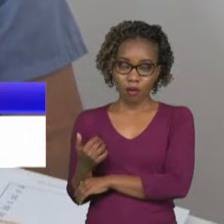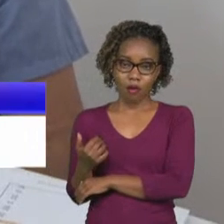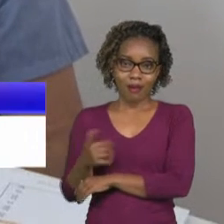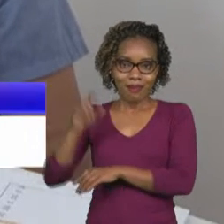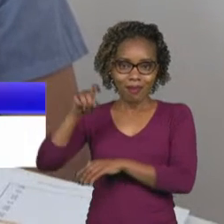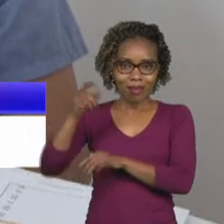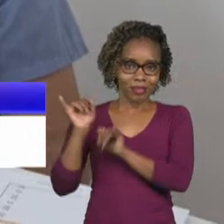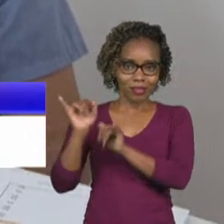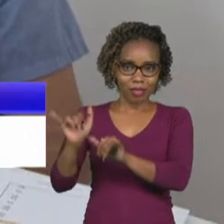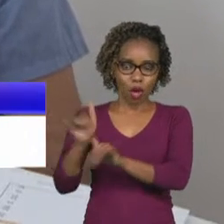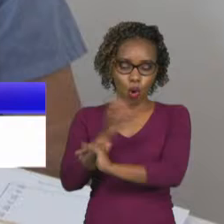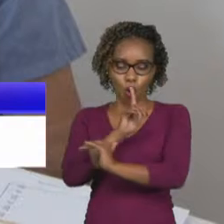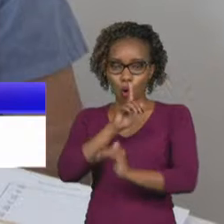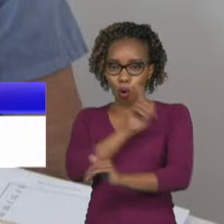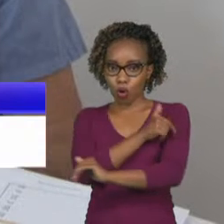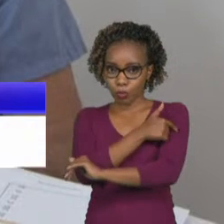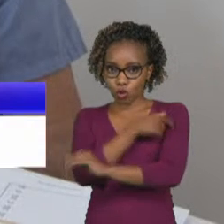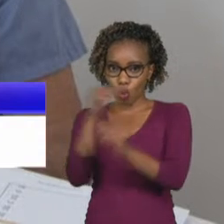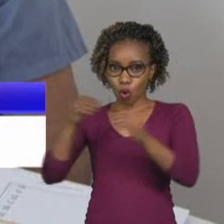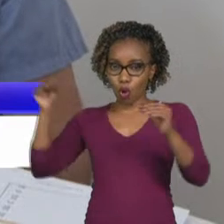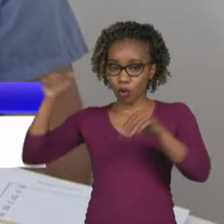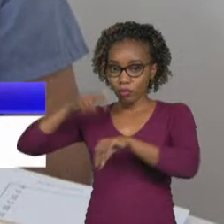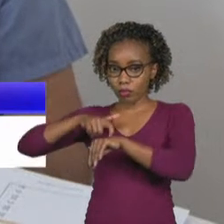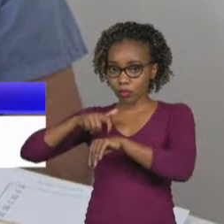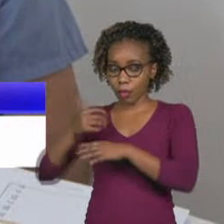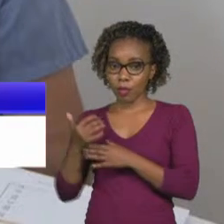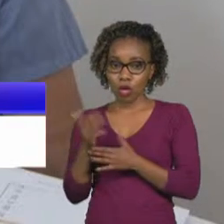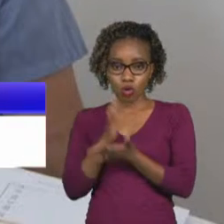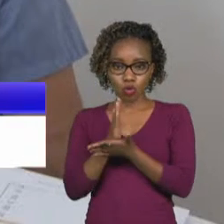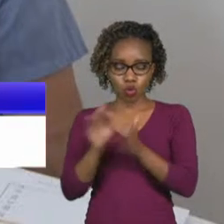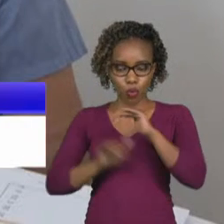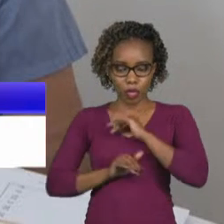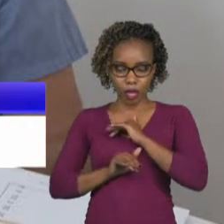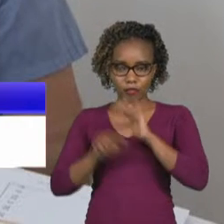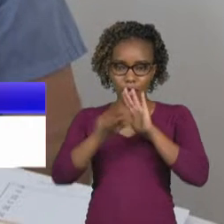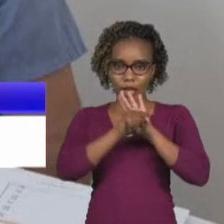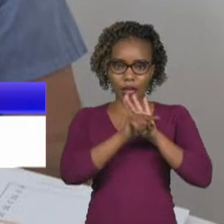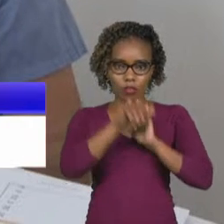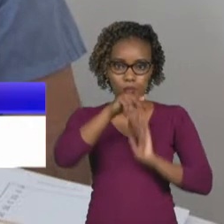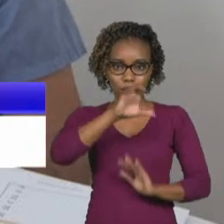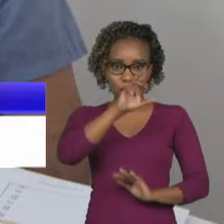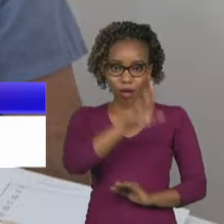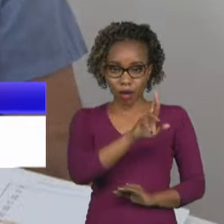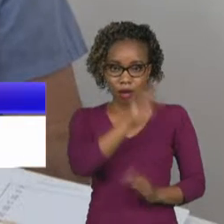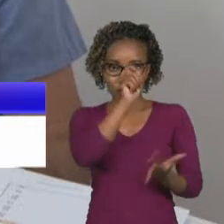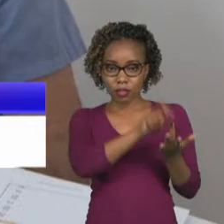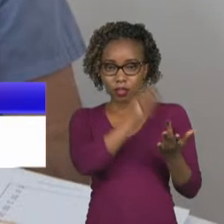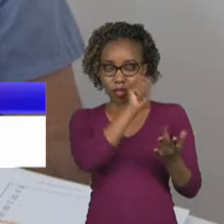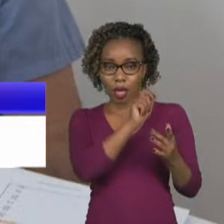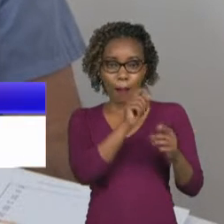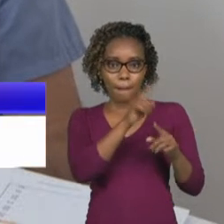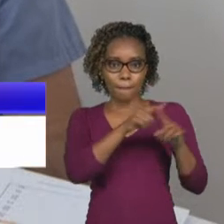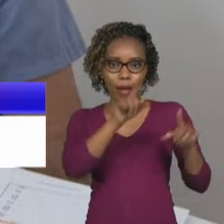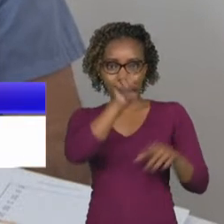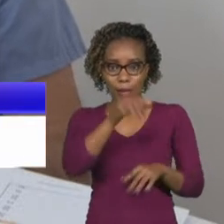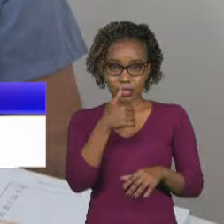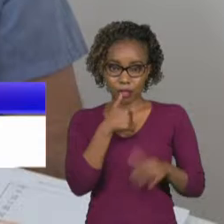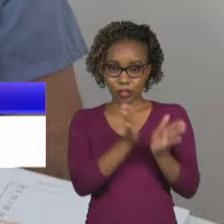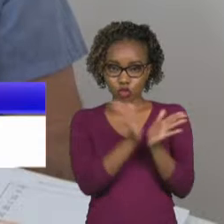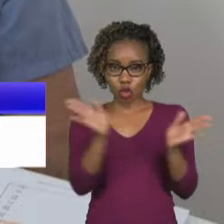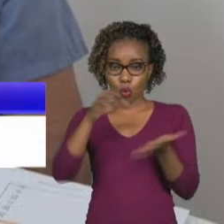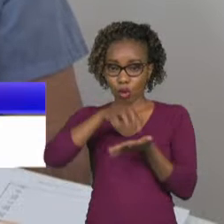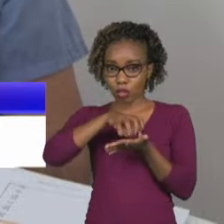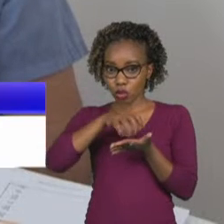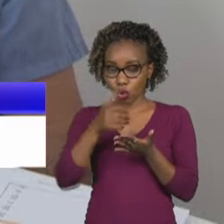needed to stay in hospital longer. Because, of course, it's not enough to be negative on the PCR test, but there must also be general